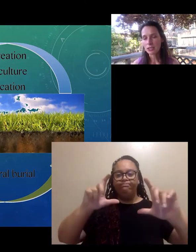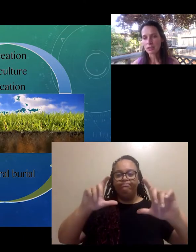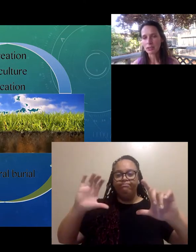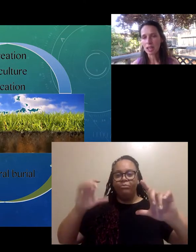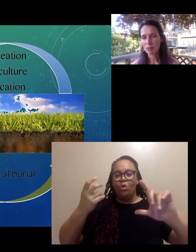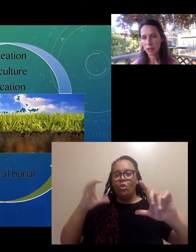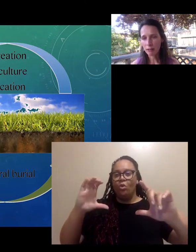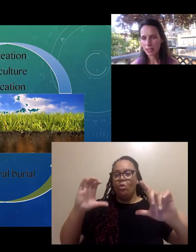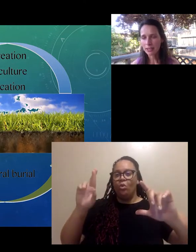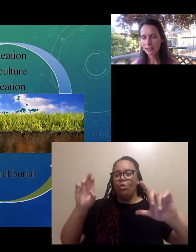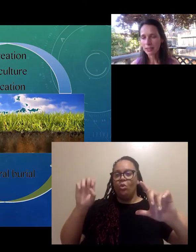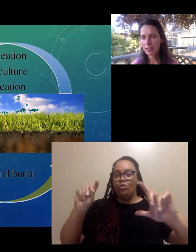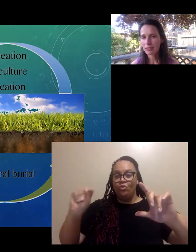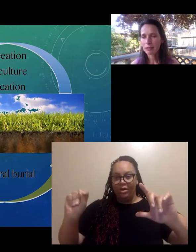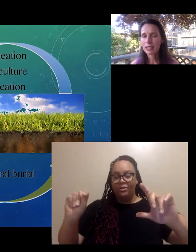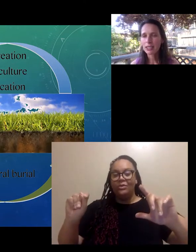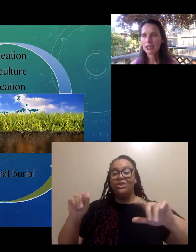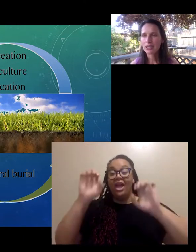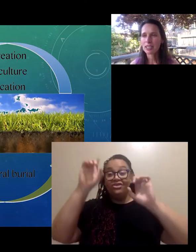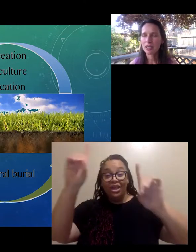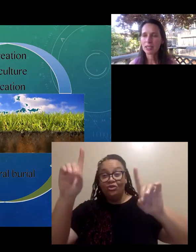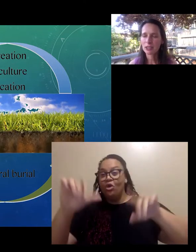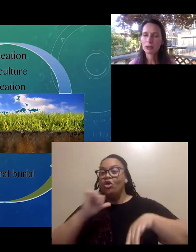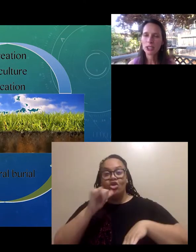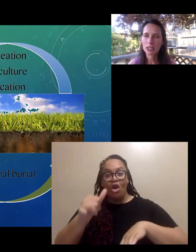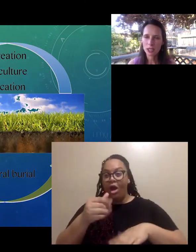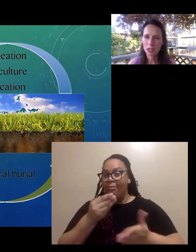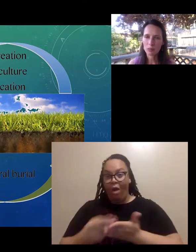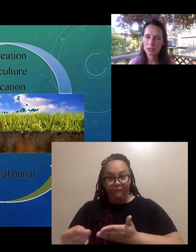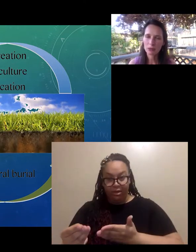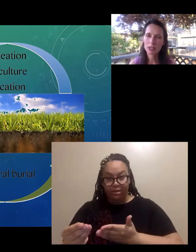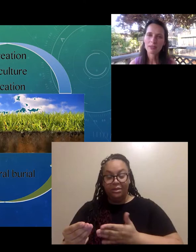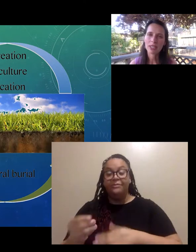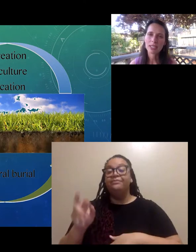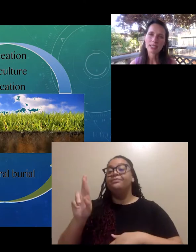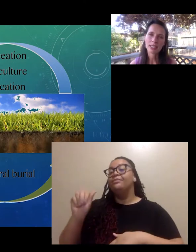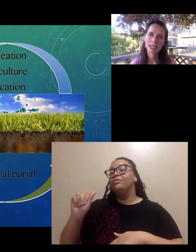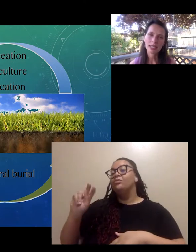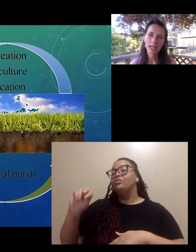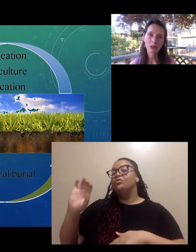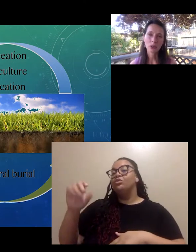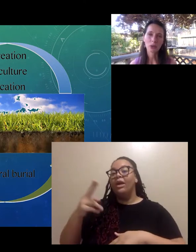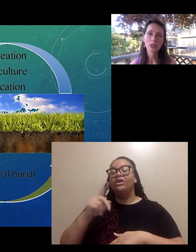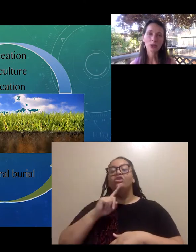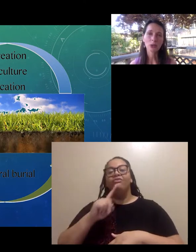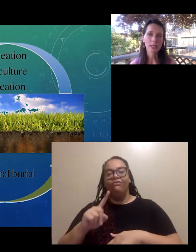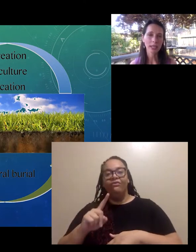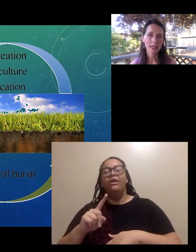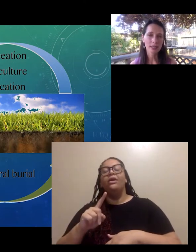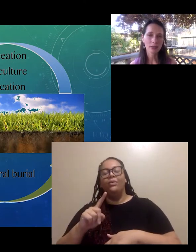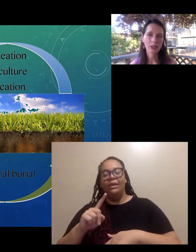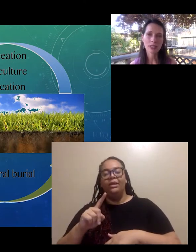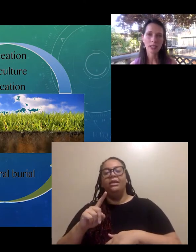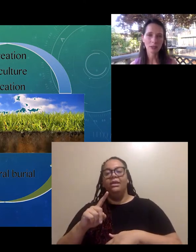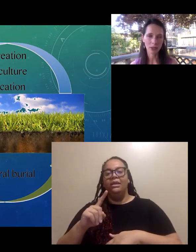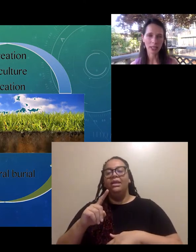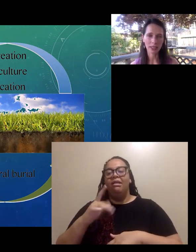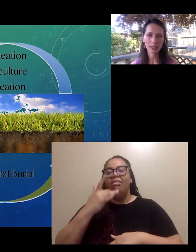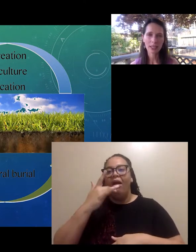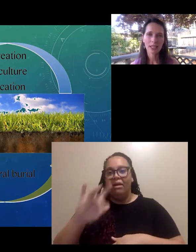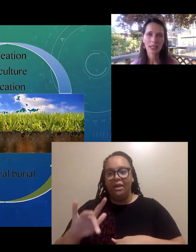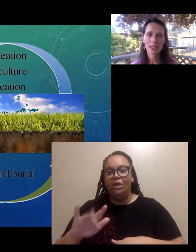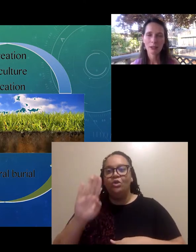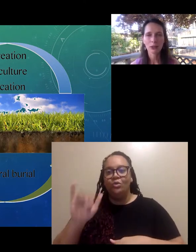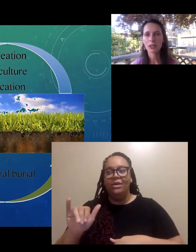educational nonprofit. The ranch, um, is fortunate to be one of the designated outdoor school sites for the state of